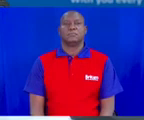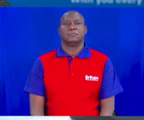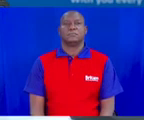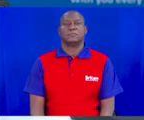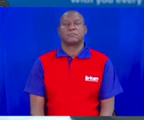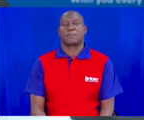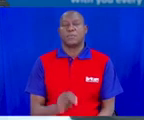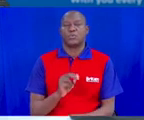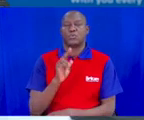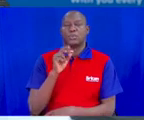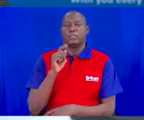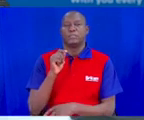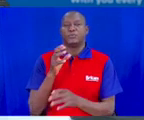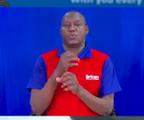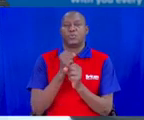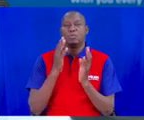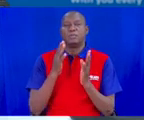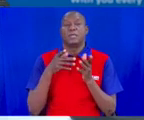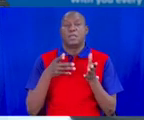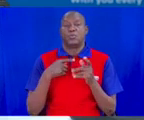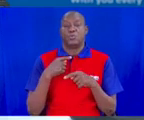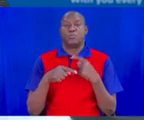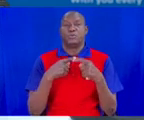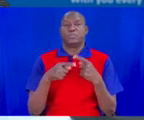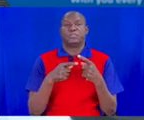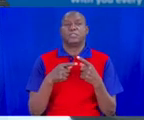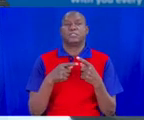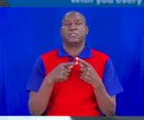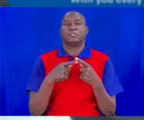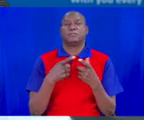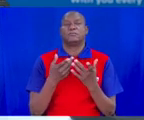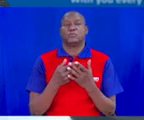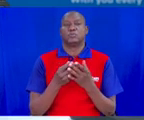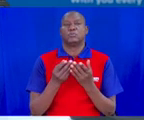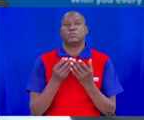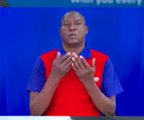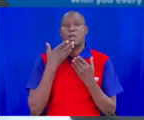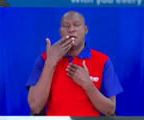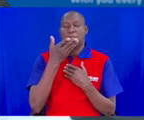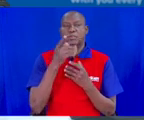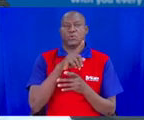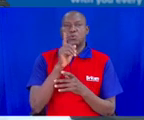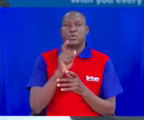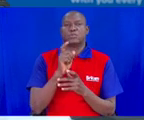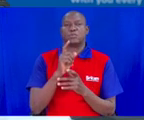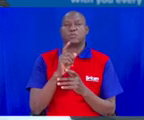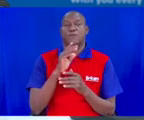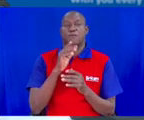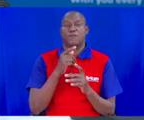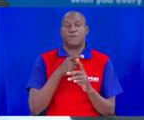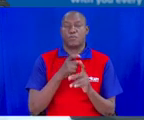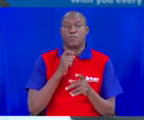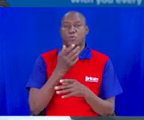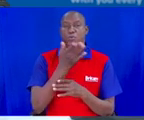Unit holders, we will now proceed to address questions from those dialing in and